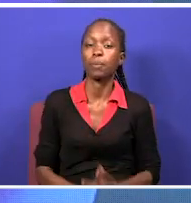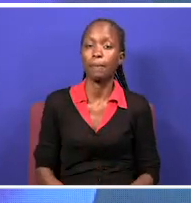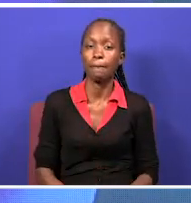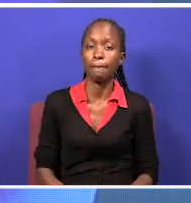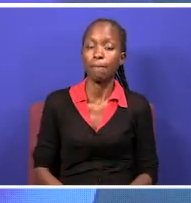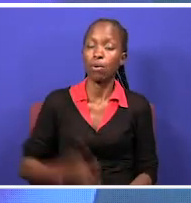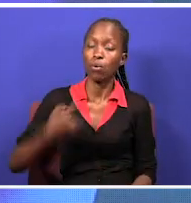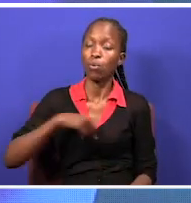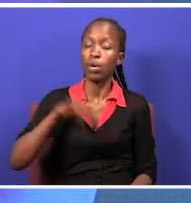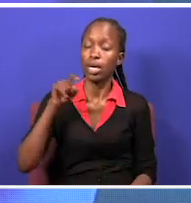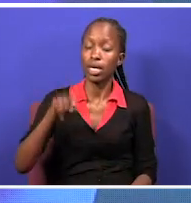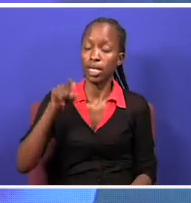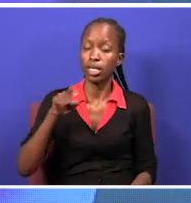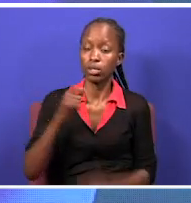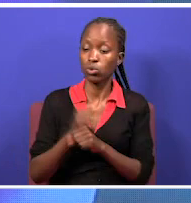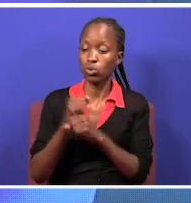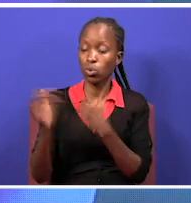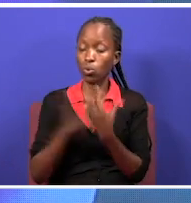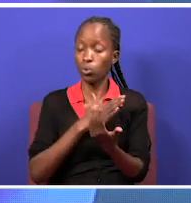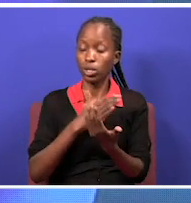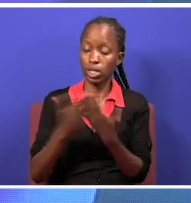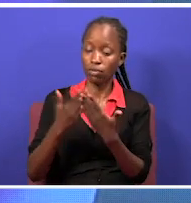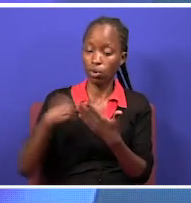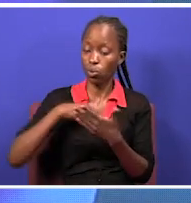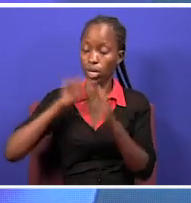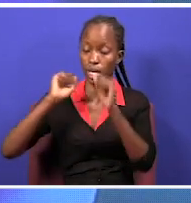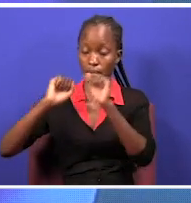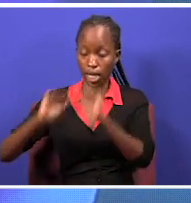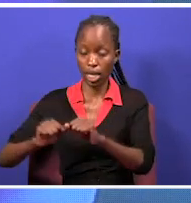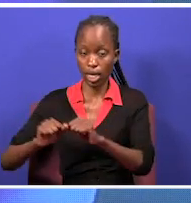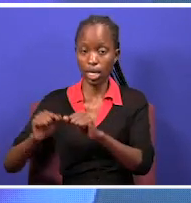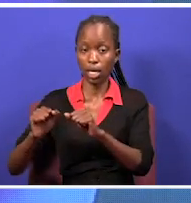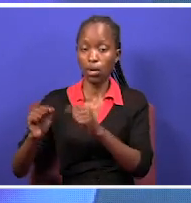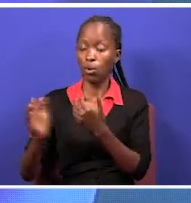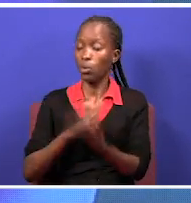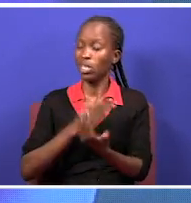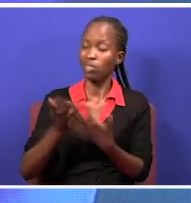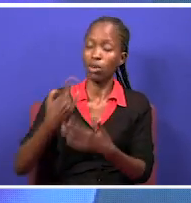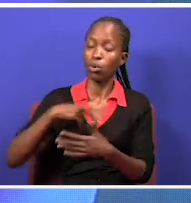We need to do whatever is in our power, whatever is in our power,